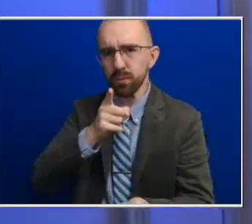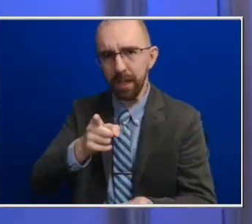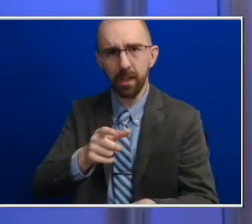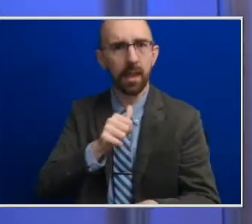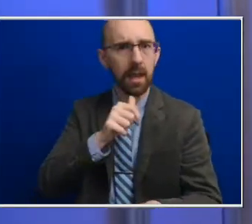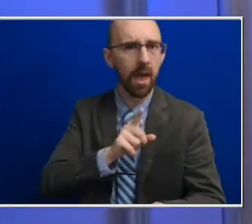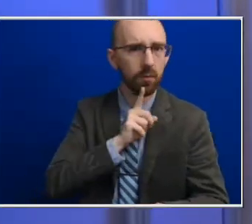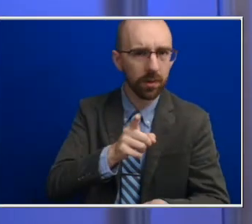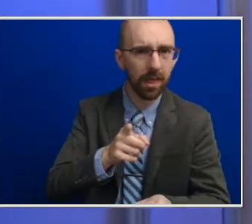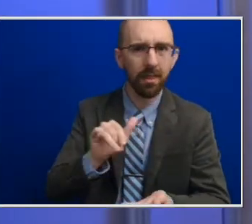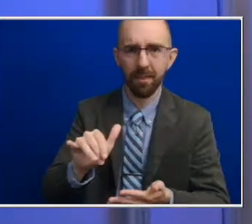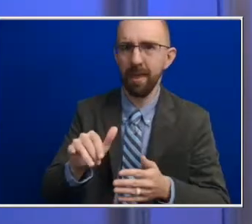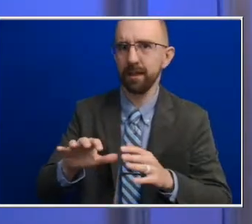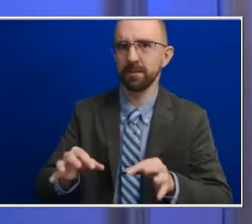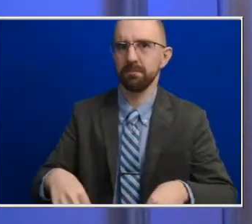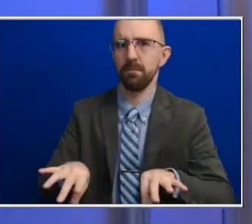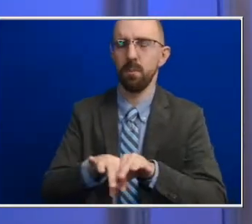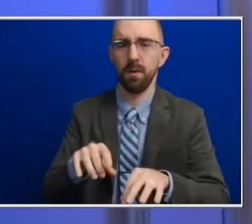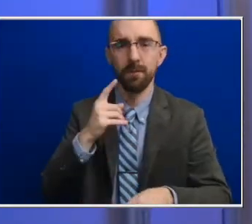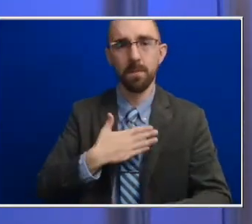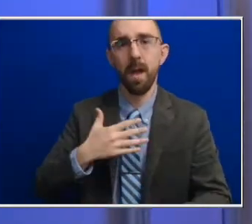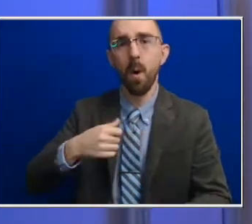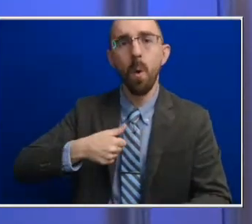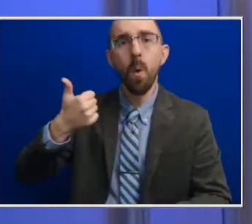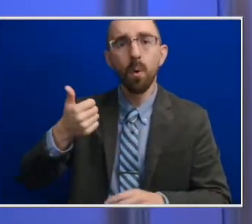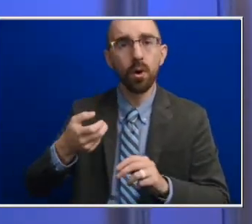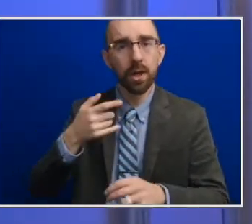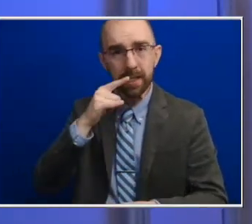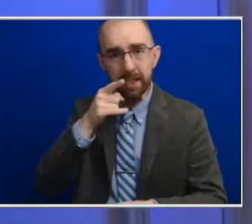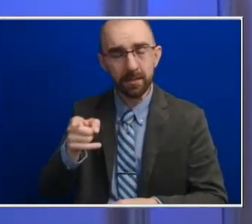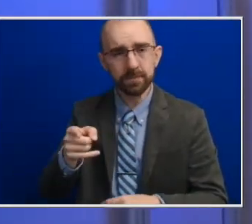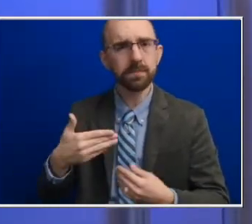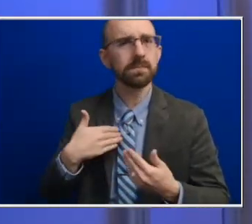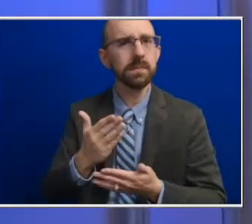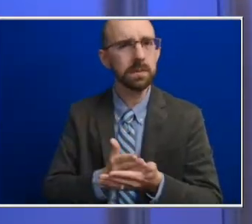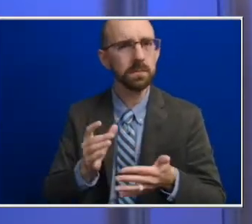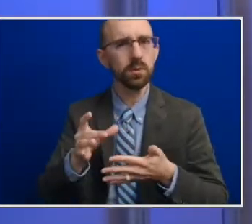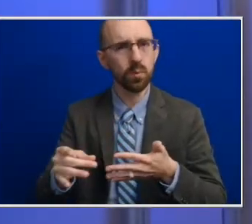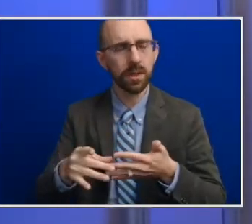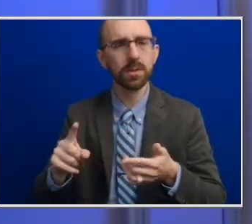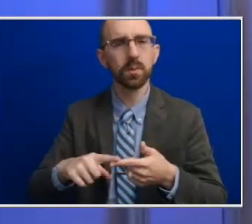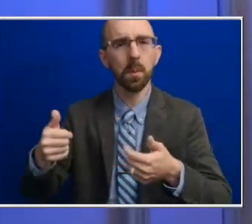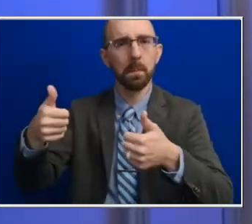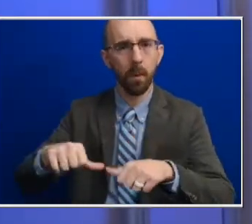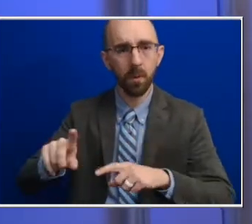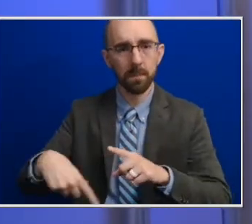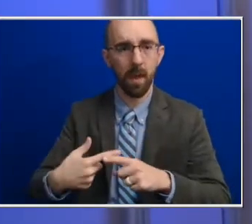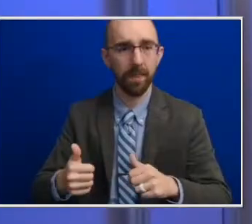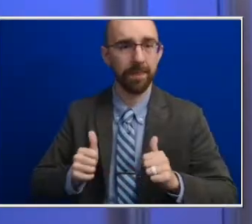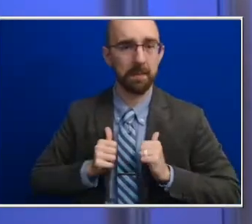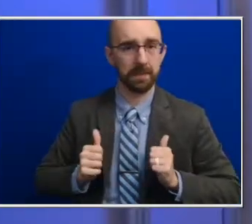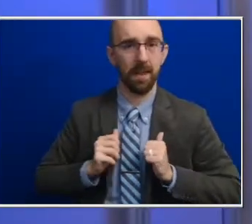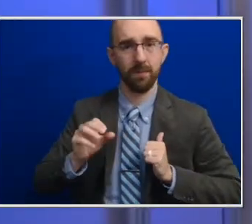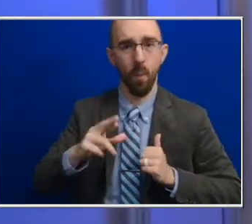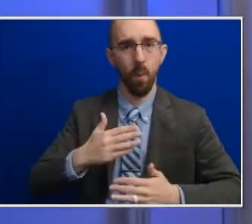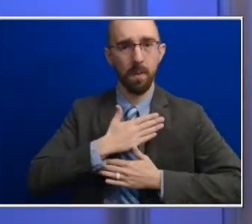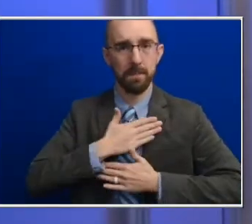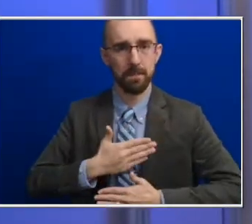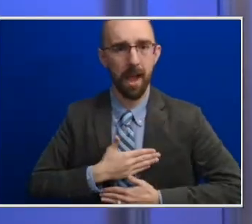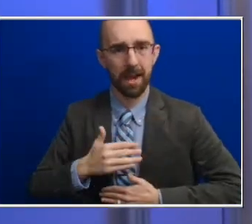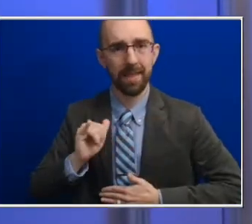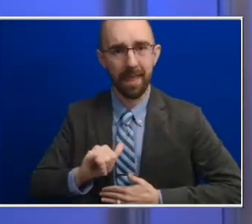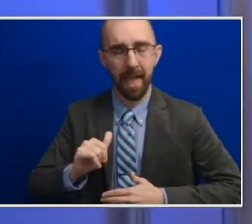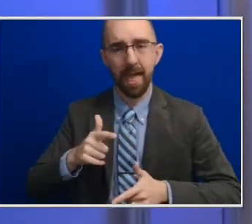quite important. For my older kids, they are making some choices to post things about themselves or their bodies that then